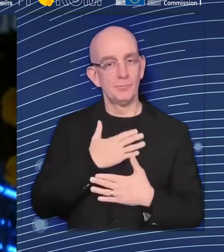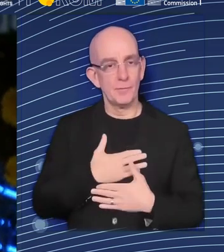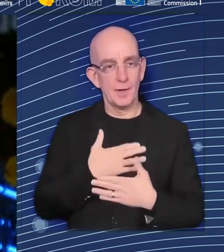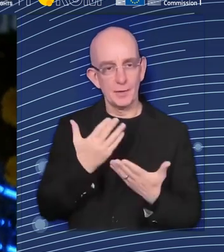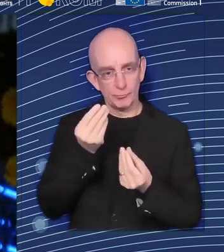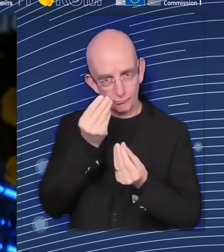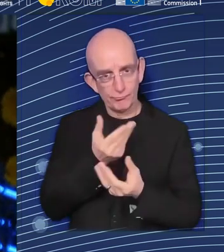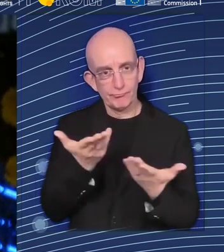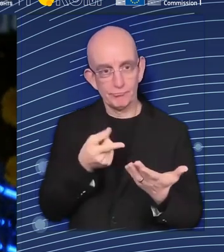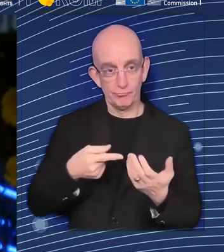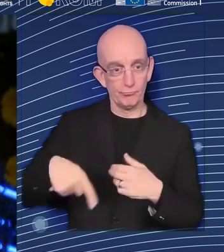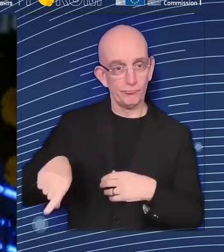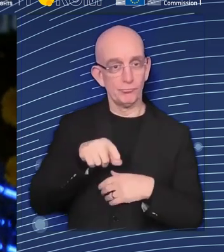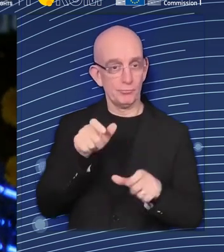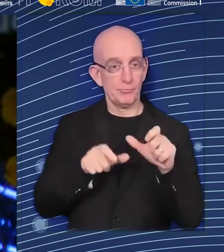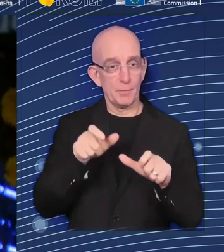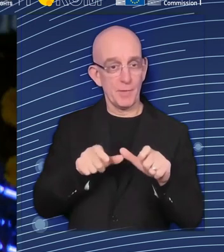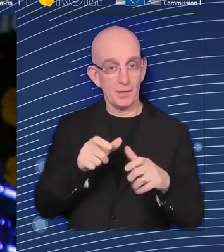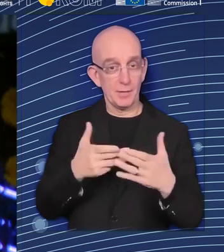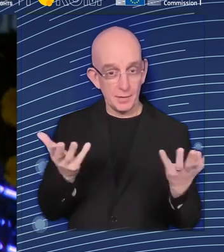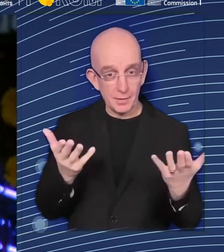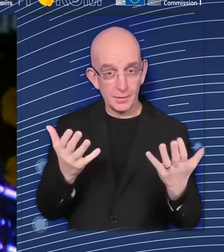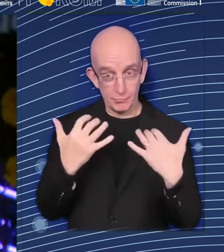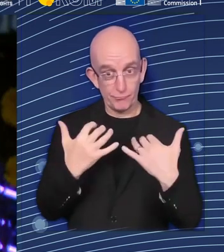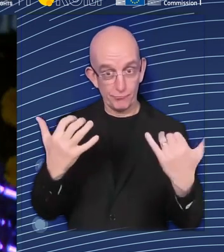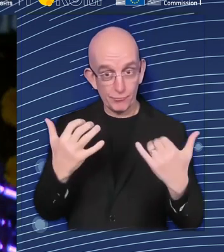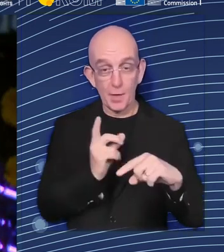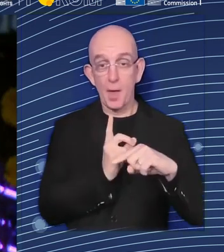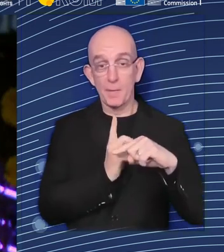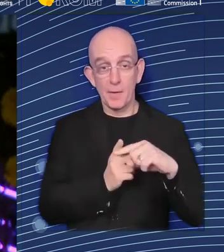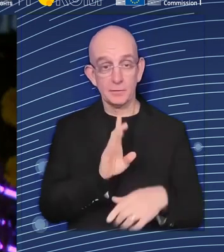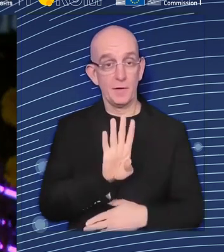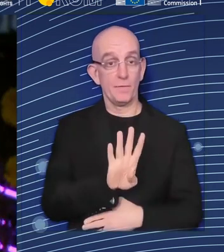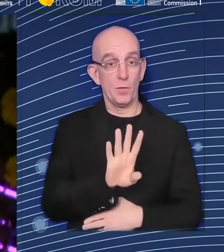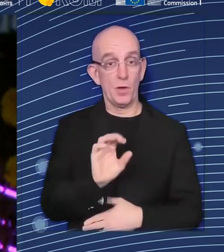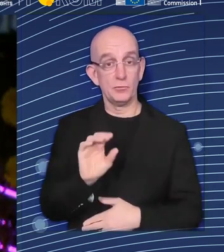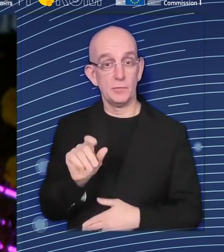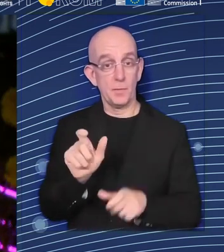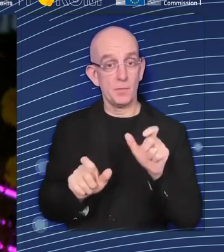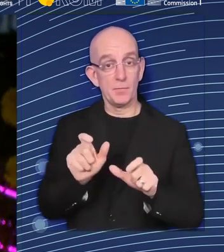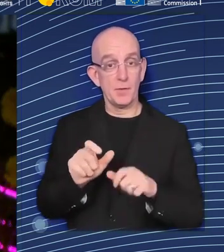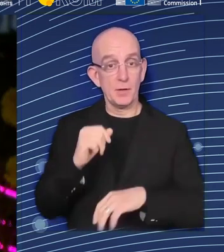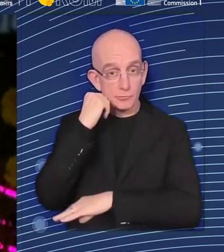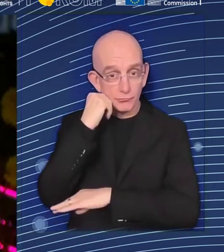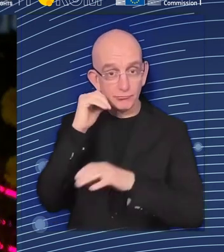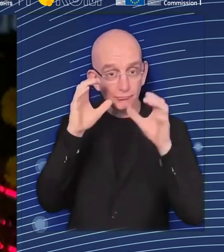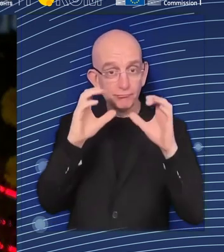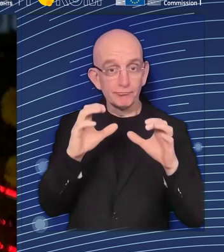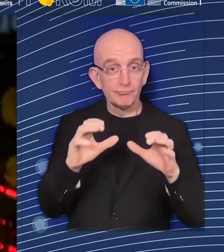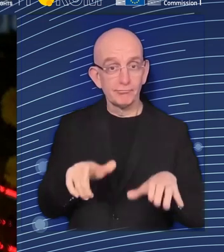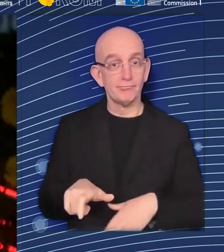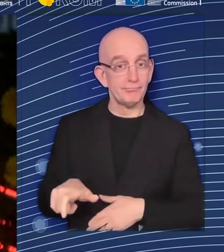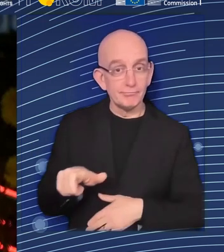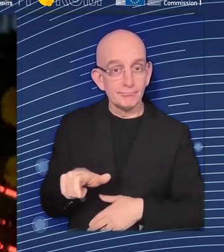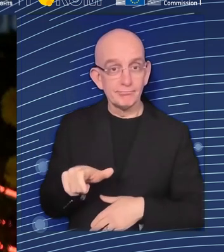delighted and also honored to conclude the second edition of the European Employment and Social Rights Forum on behalf of our